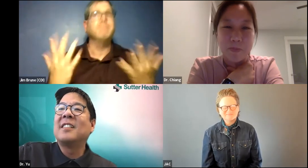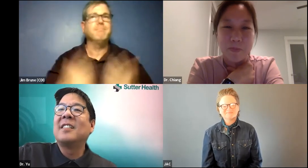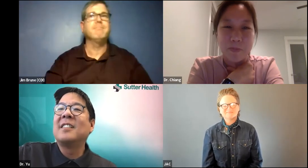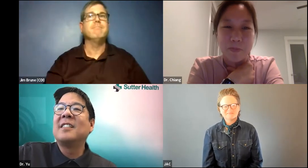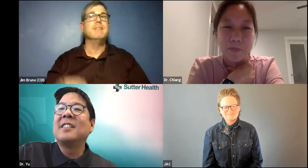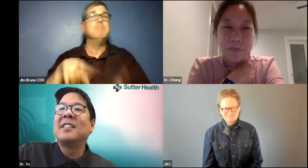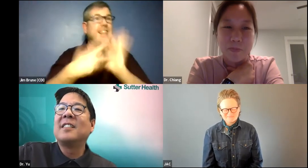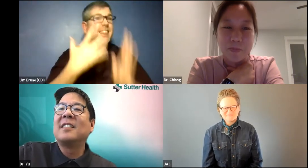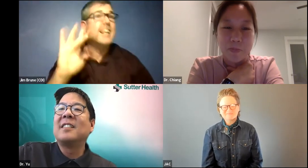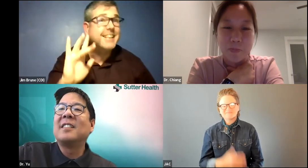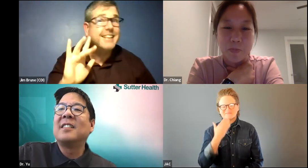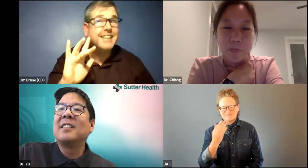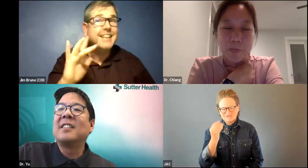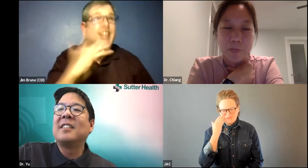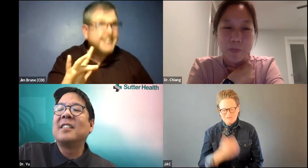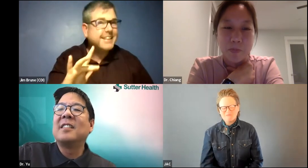Lucky.